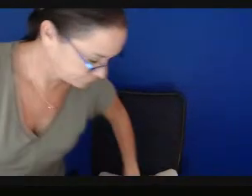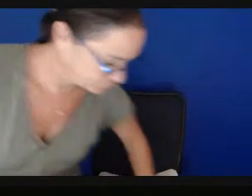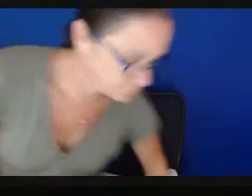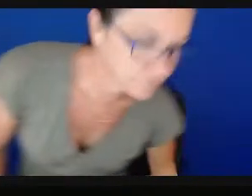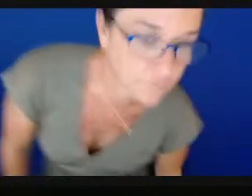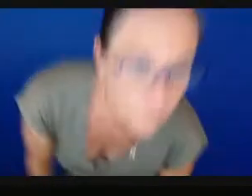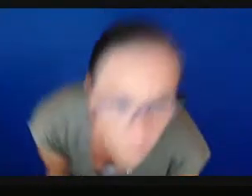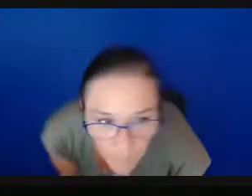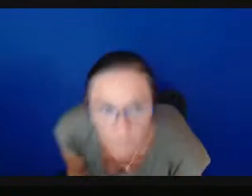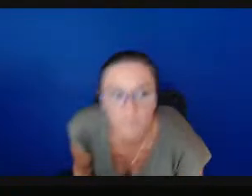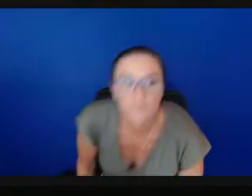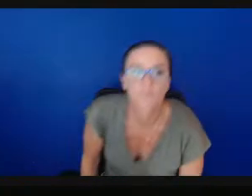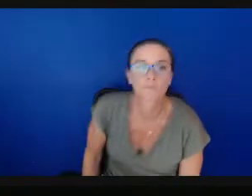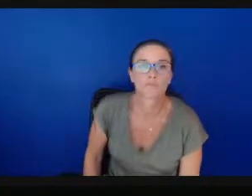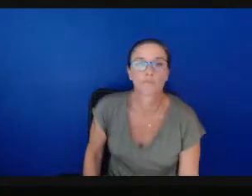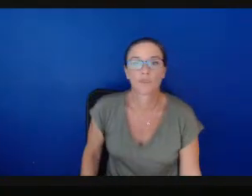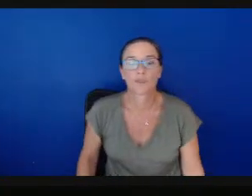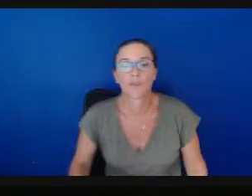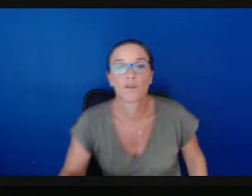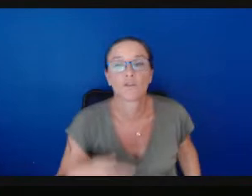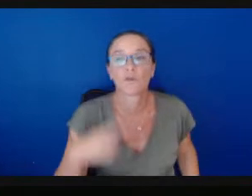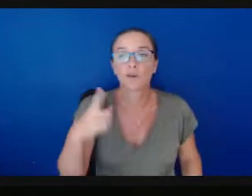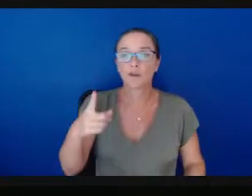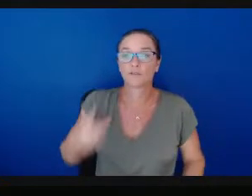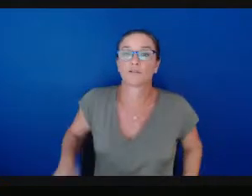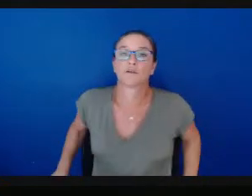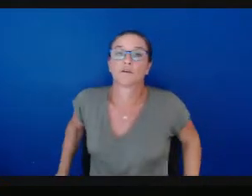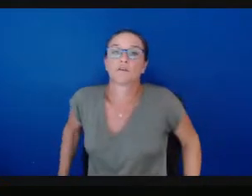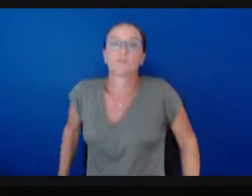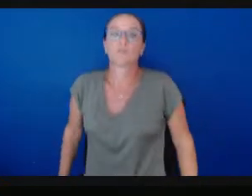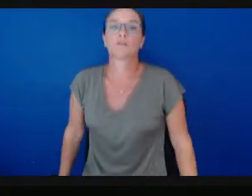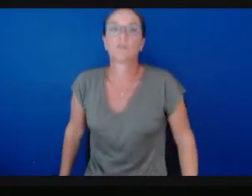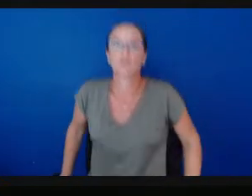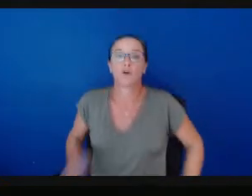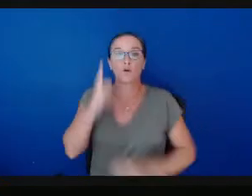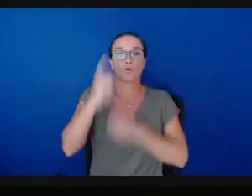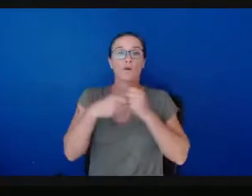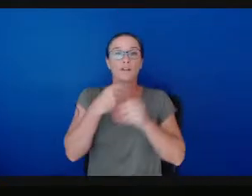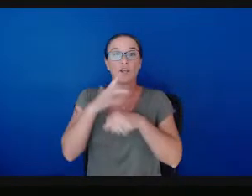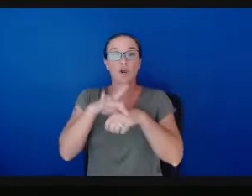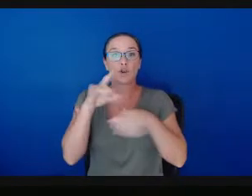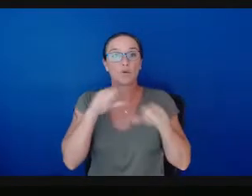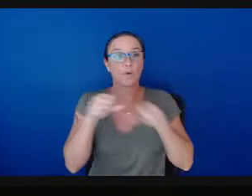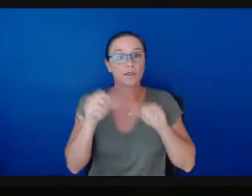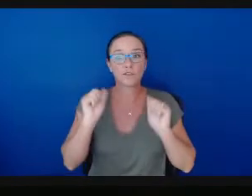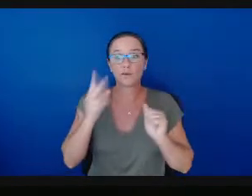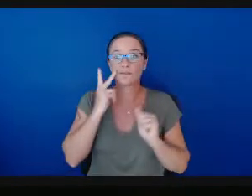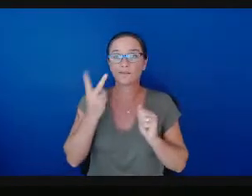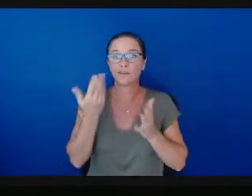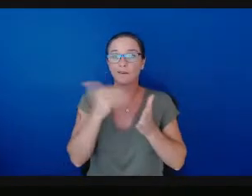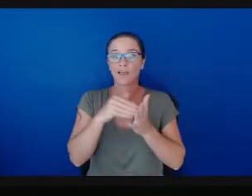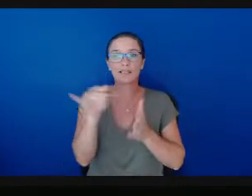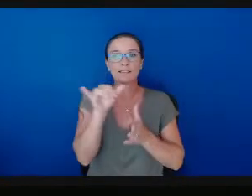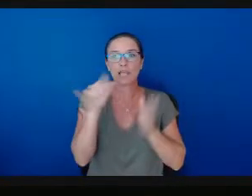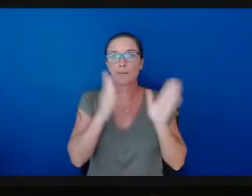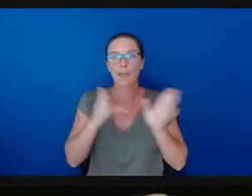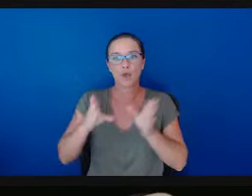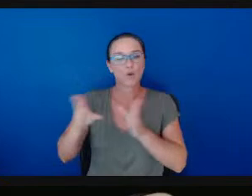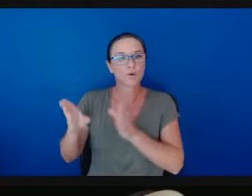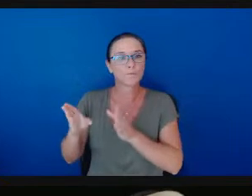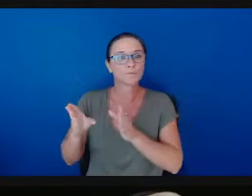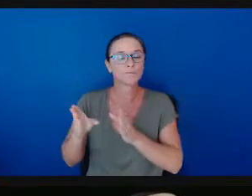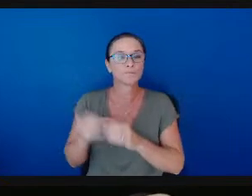Here's earthquakes once again, same pattern, showing the drop in earthquakes this week here. It's going to end up being much